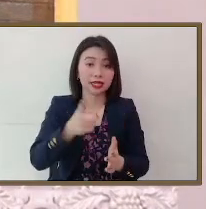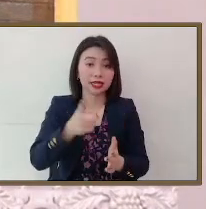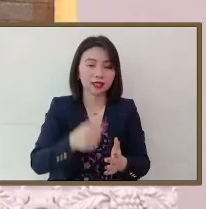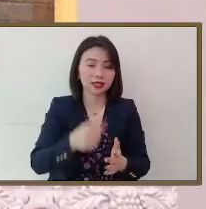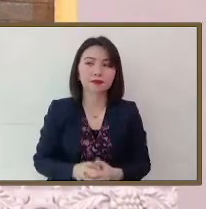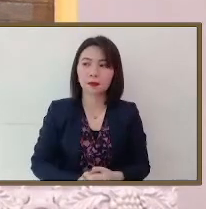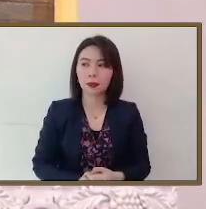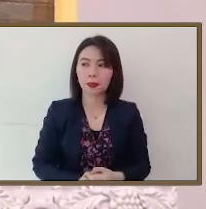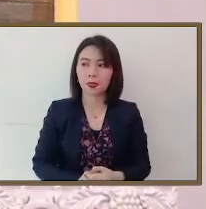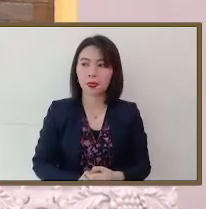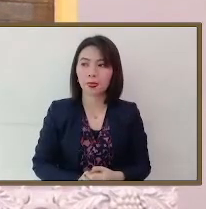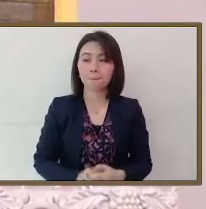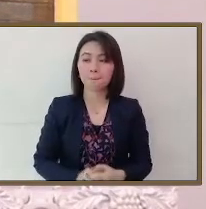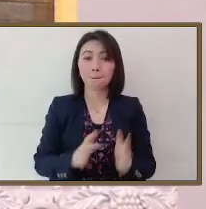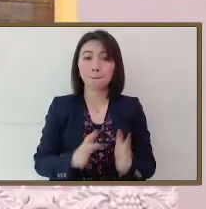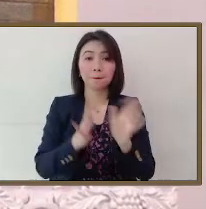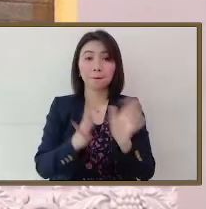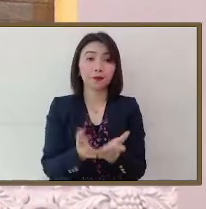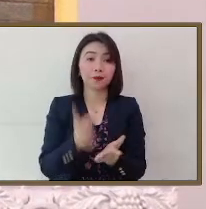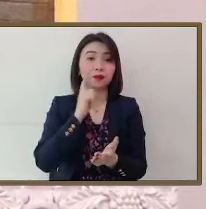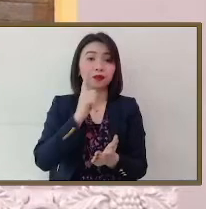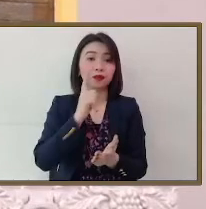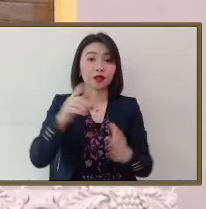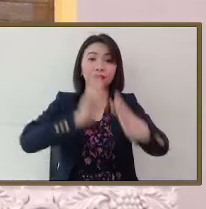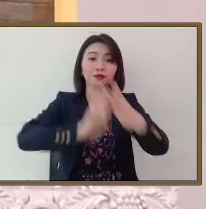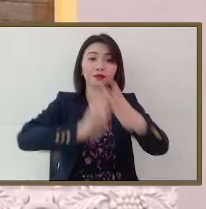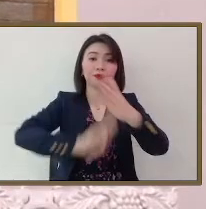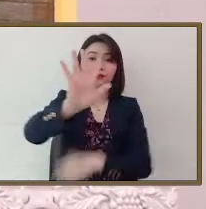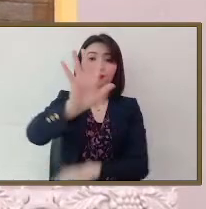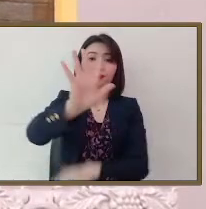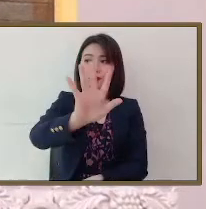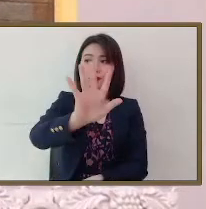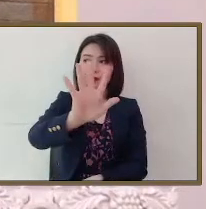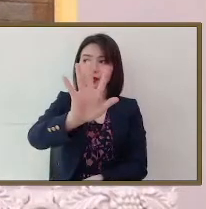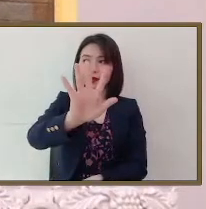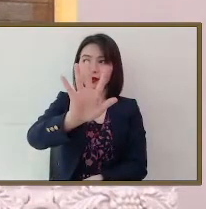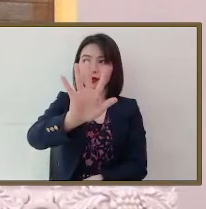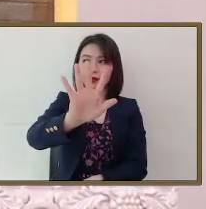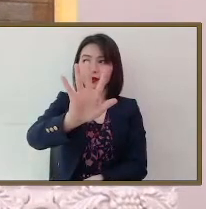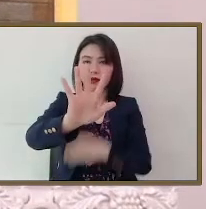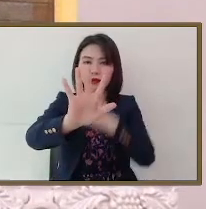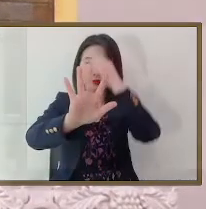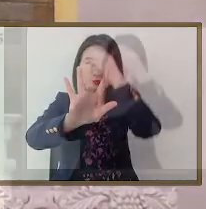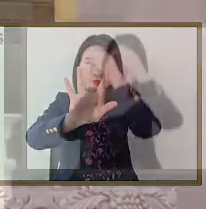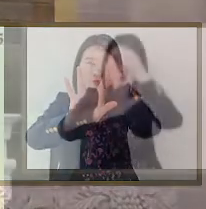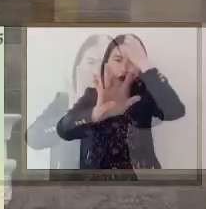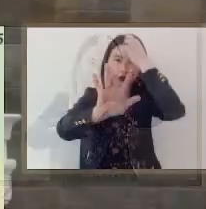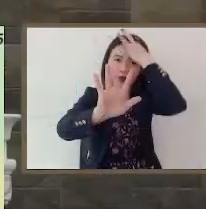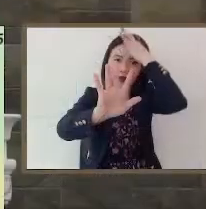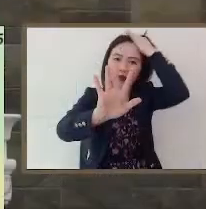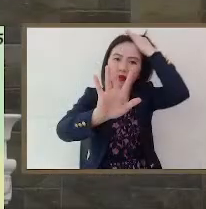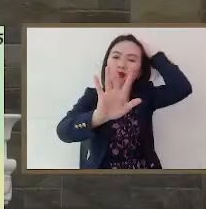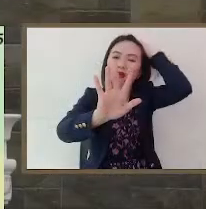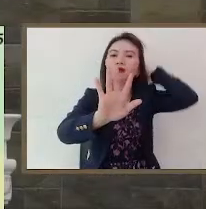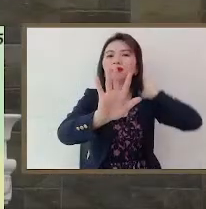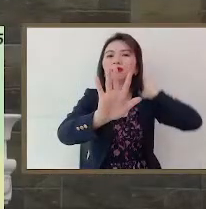here? The Bible says in verse number 5, the devil took him or taketh him up into the holy city